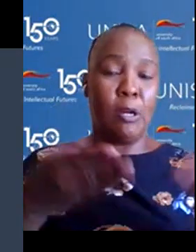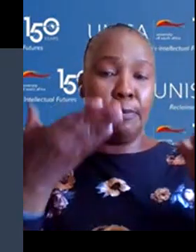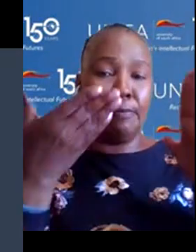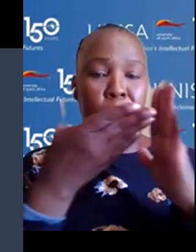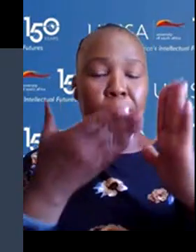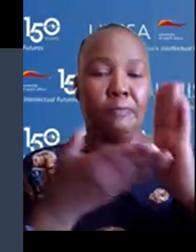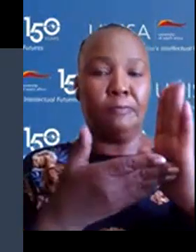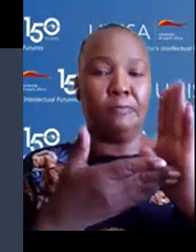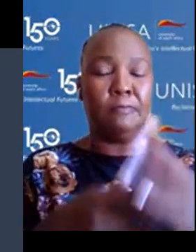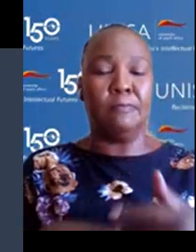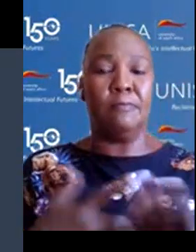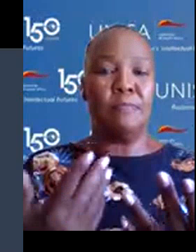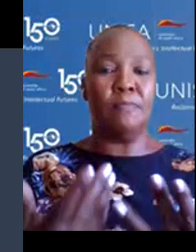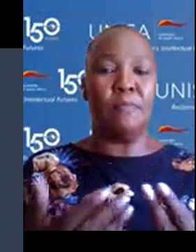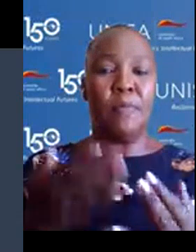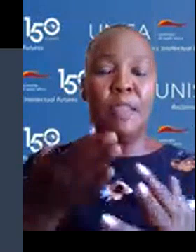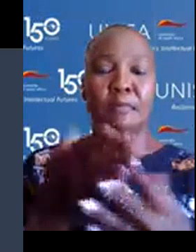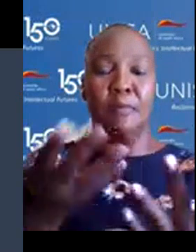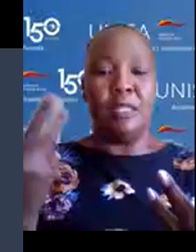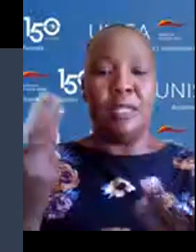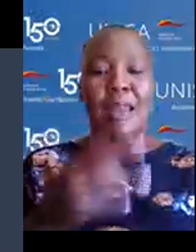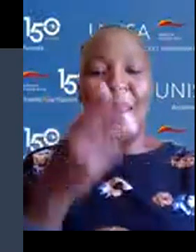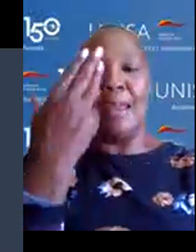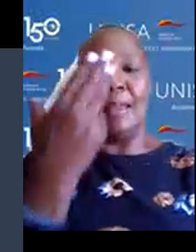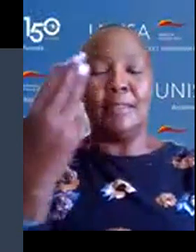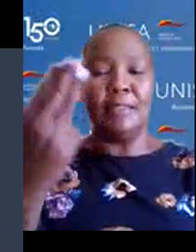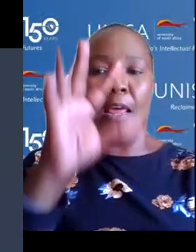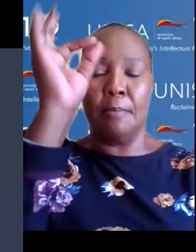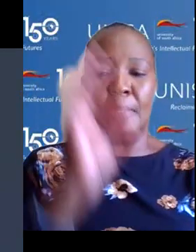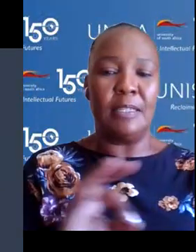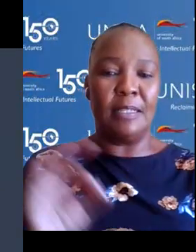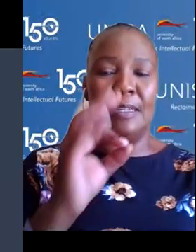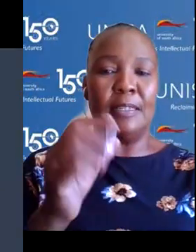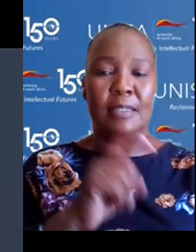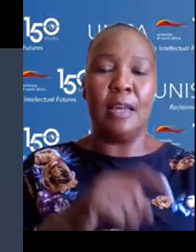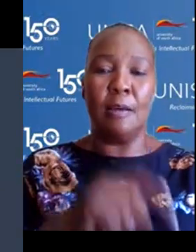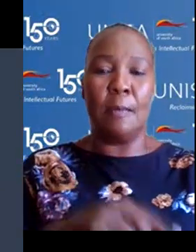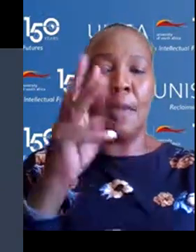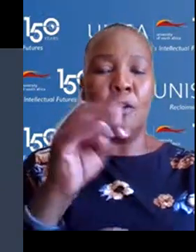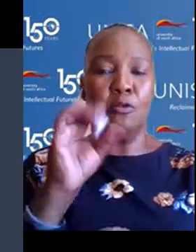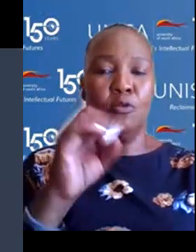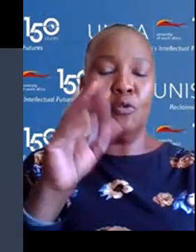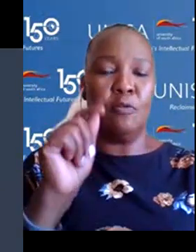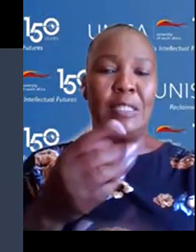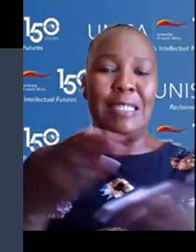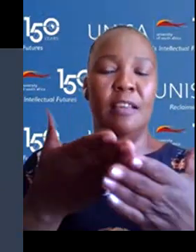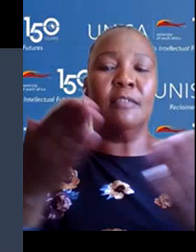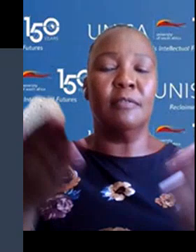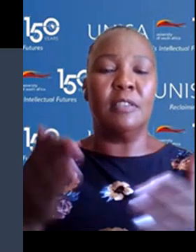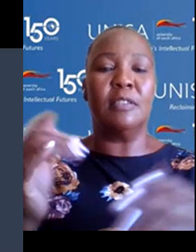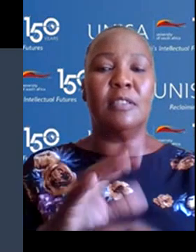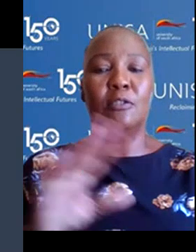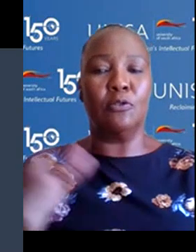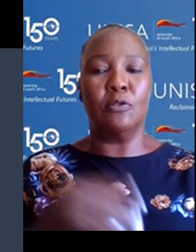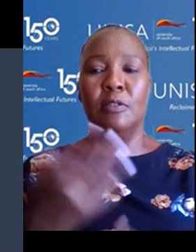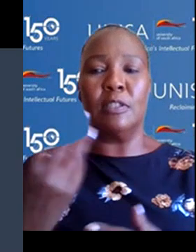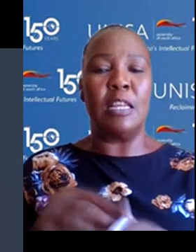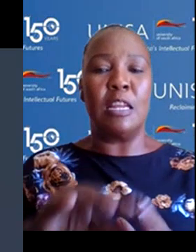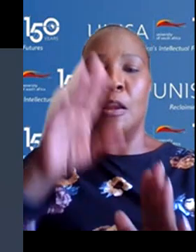pretty much 99% of the time. Microsoft is available. The services generally do not have any